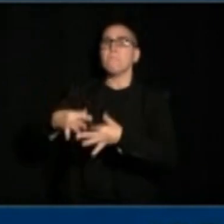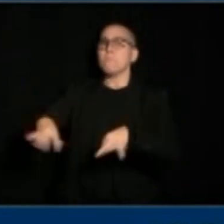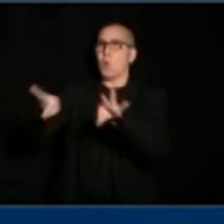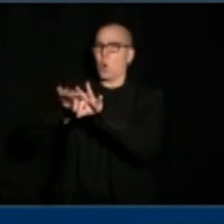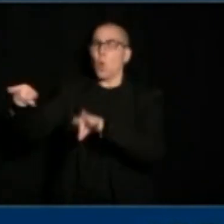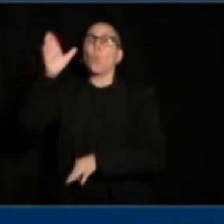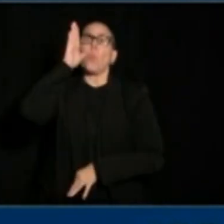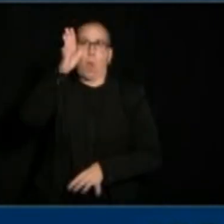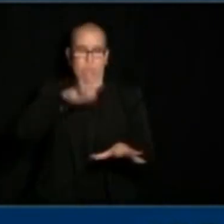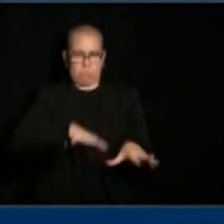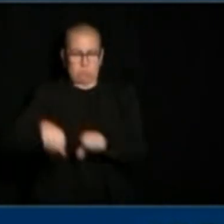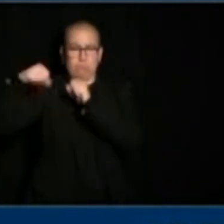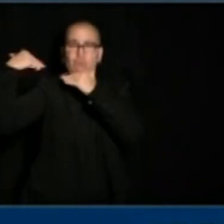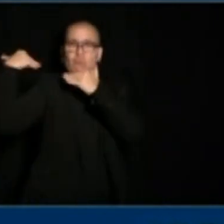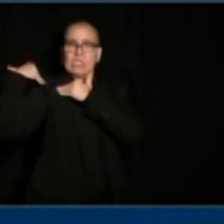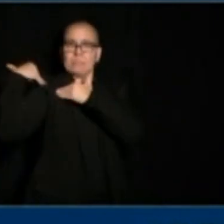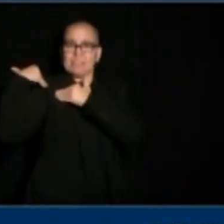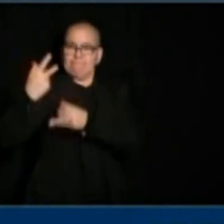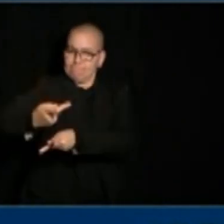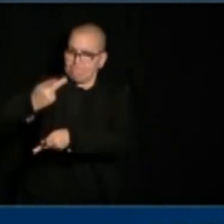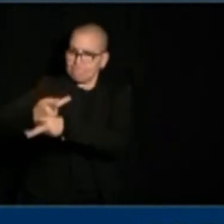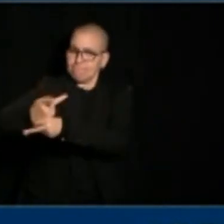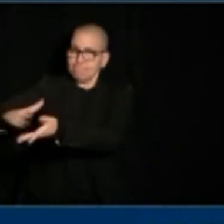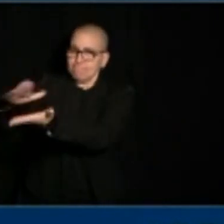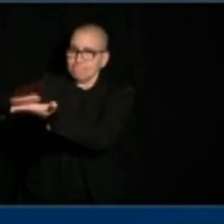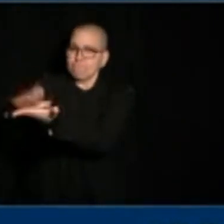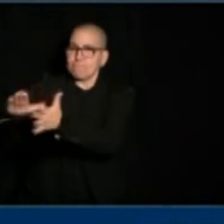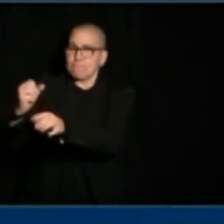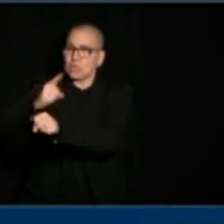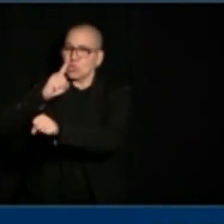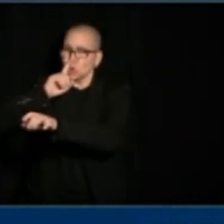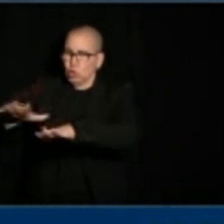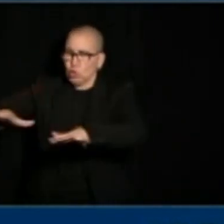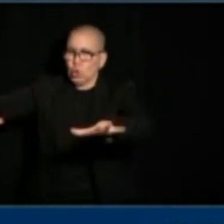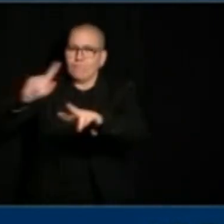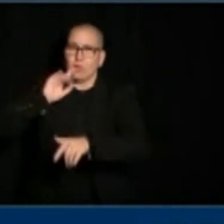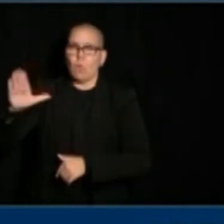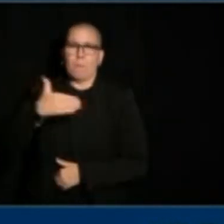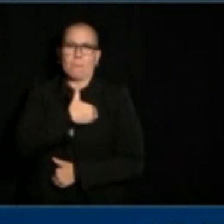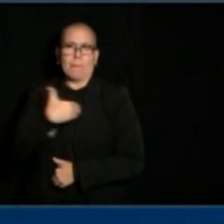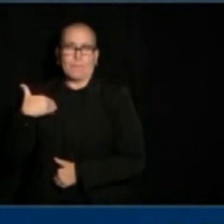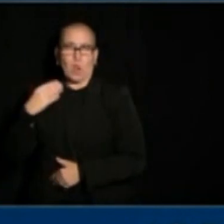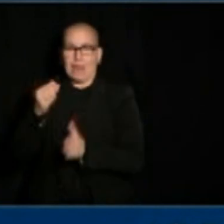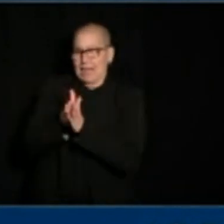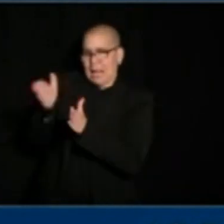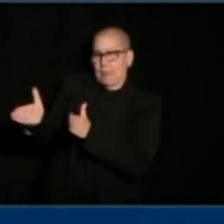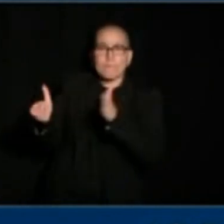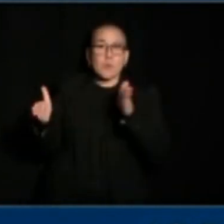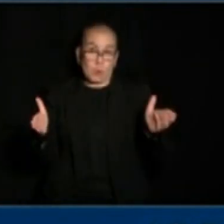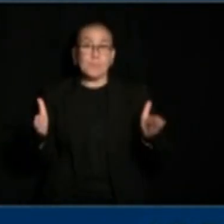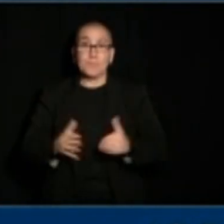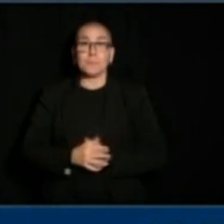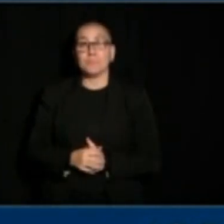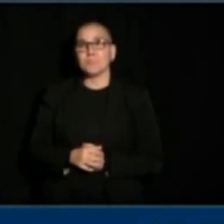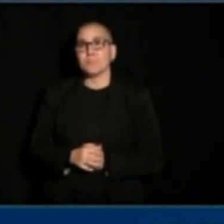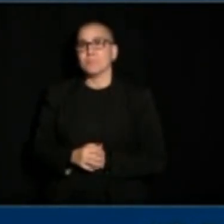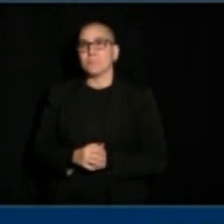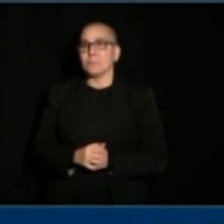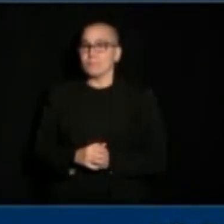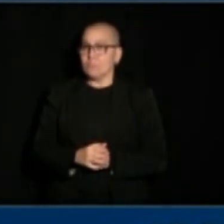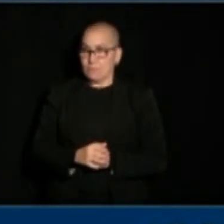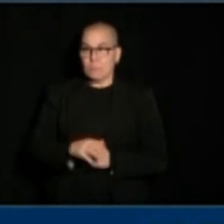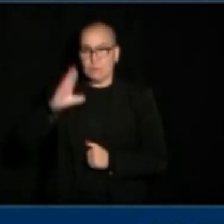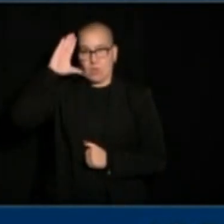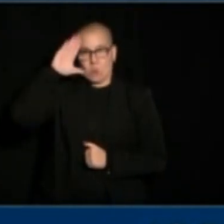neighbor and keeping our neighbors safe is the highest calling in any of our major faiths. We understand that treating our neighbor with that